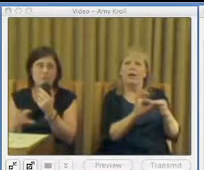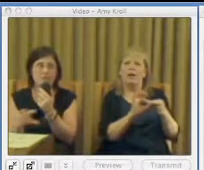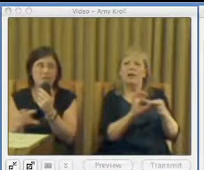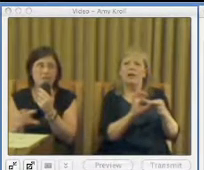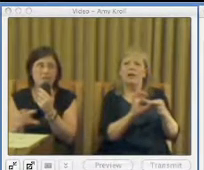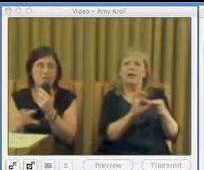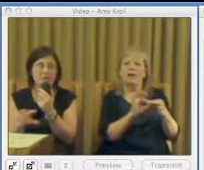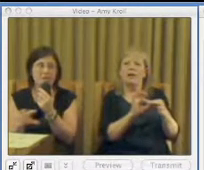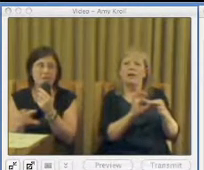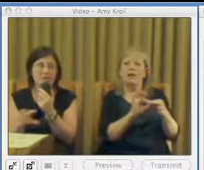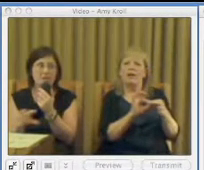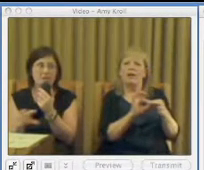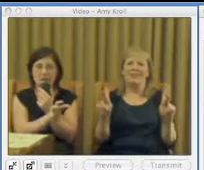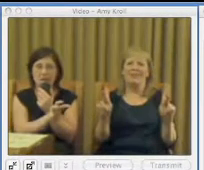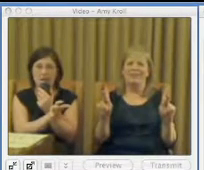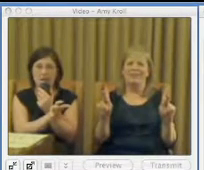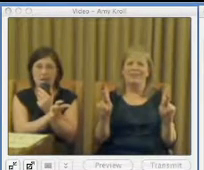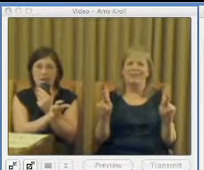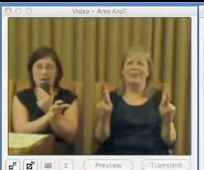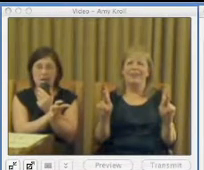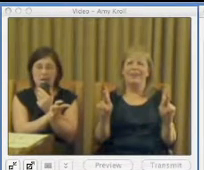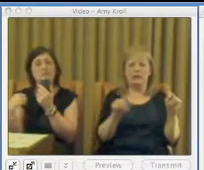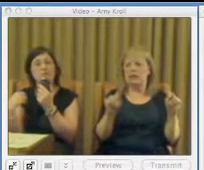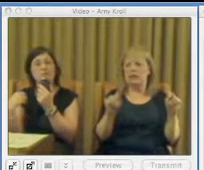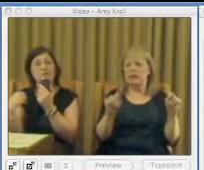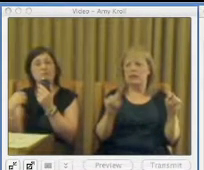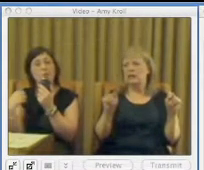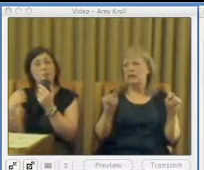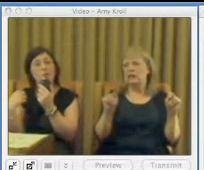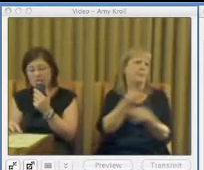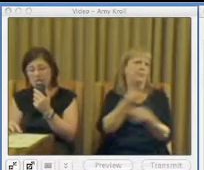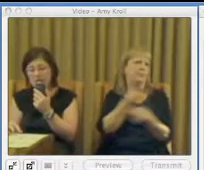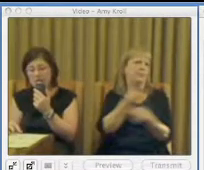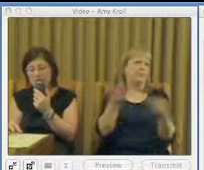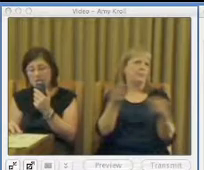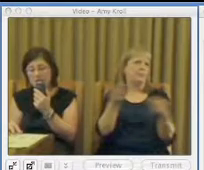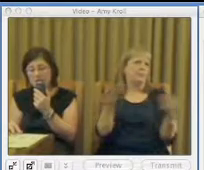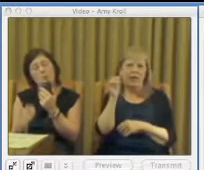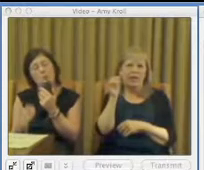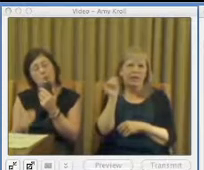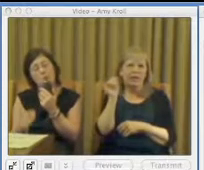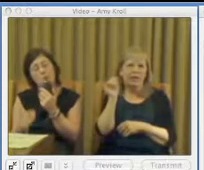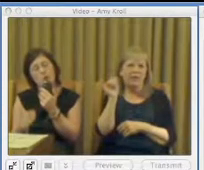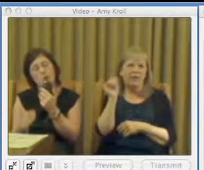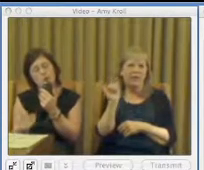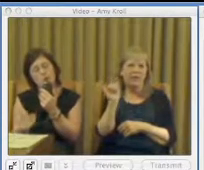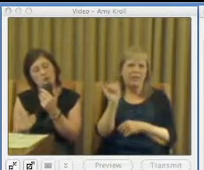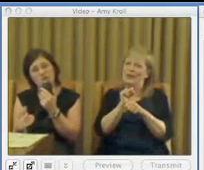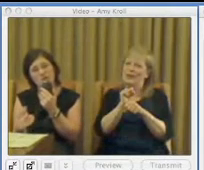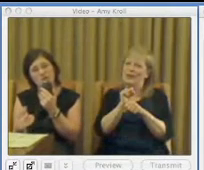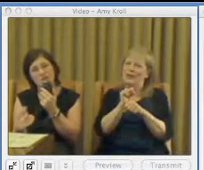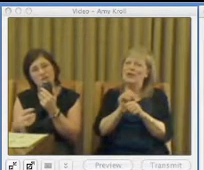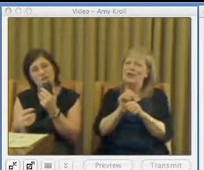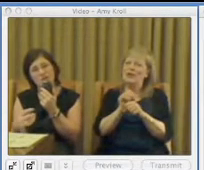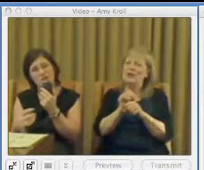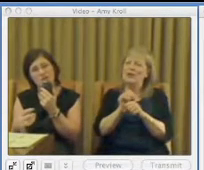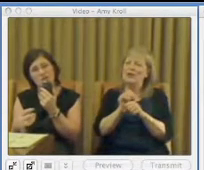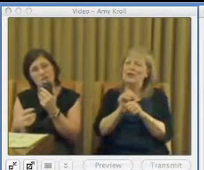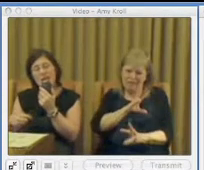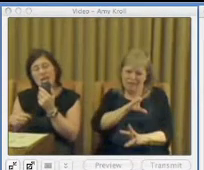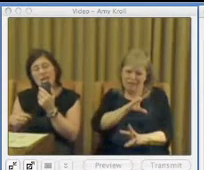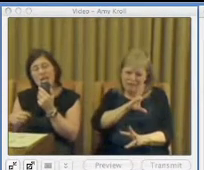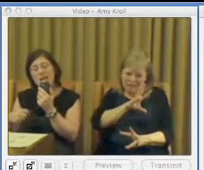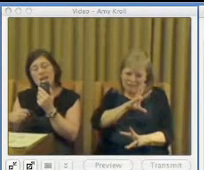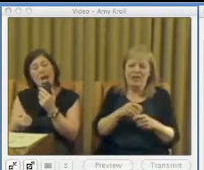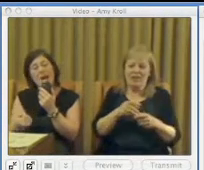relaying text A to text B and back again. So therefore they are a participant in the interaction.